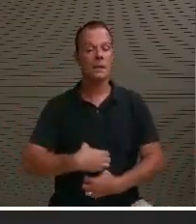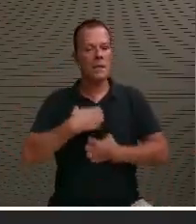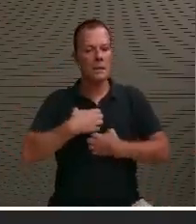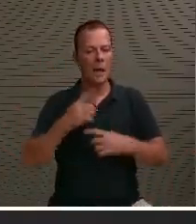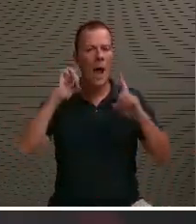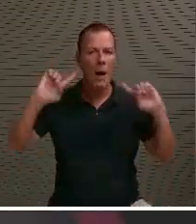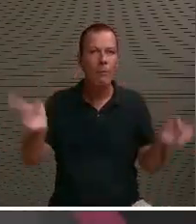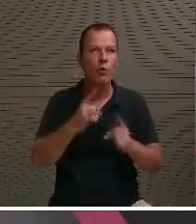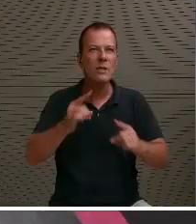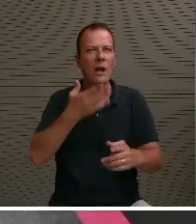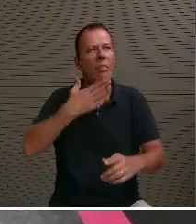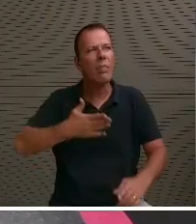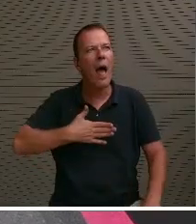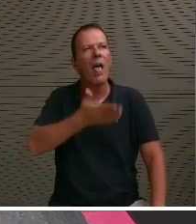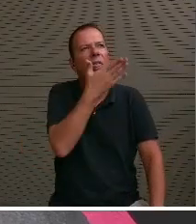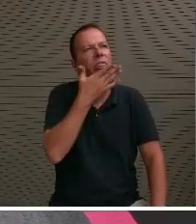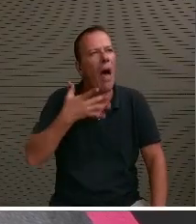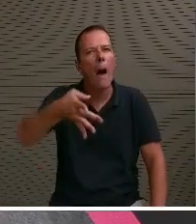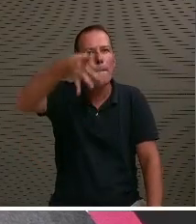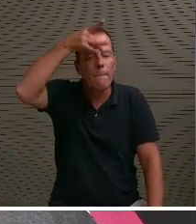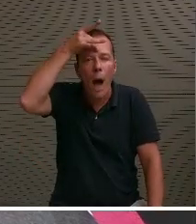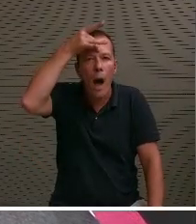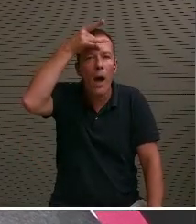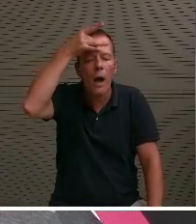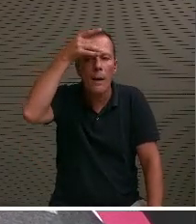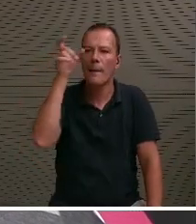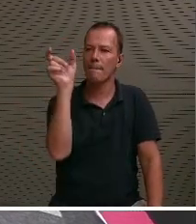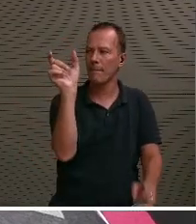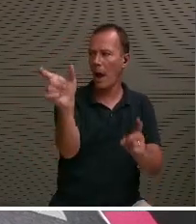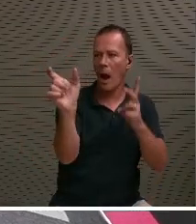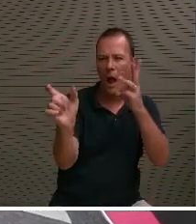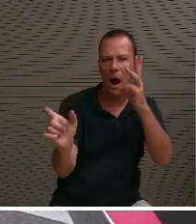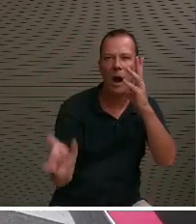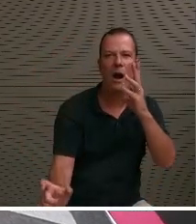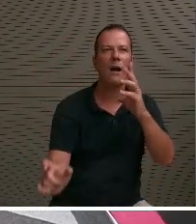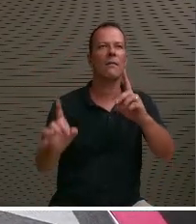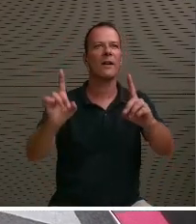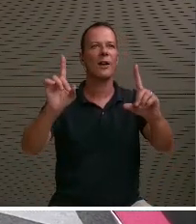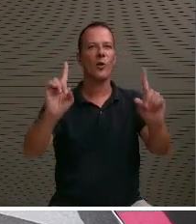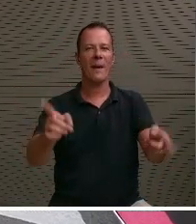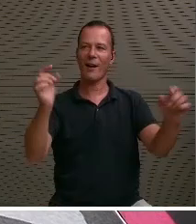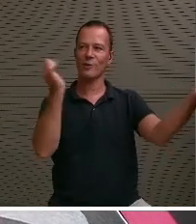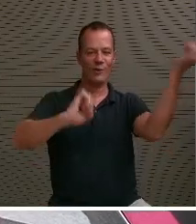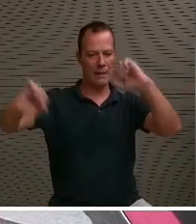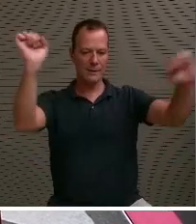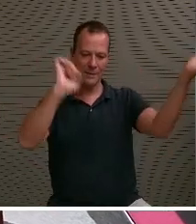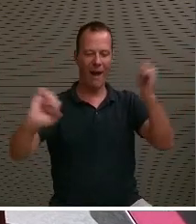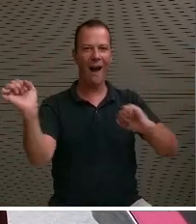memorizing lyrics from songs, starting dancing with the choreographies, and